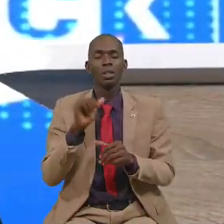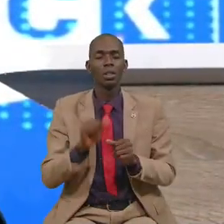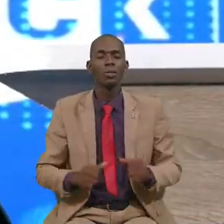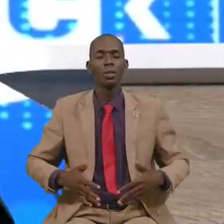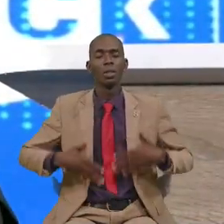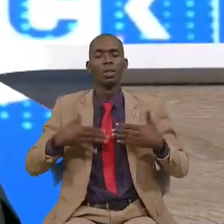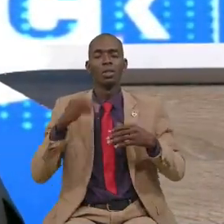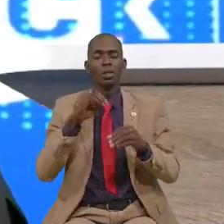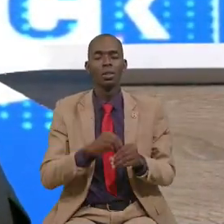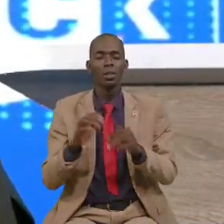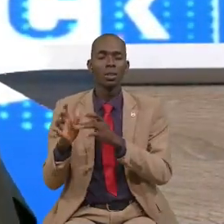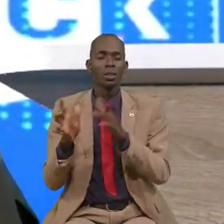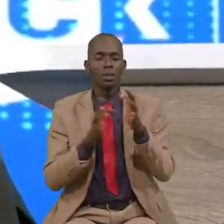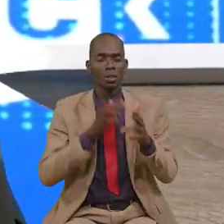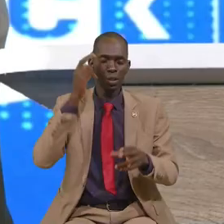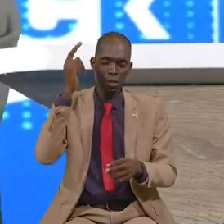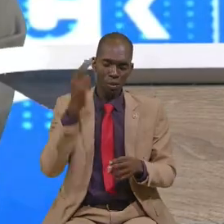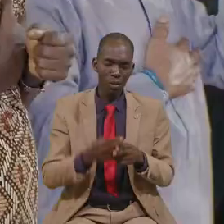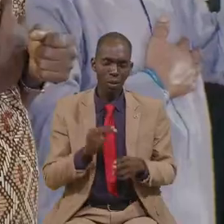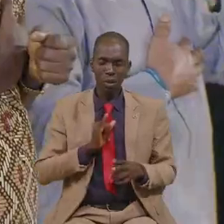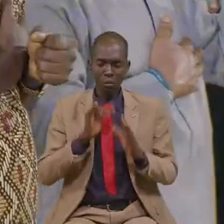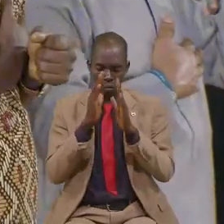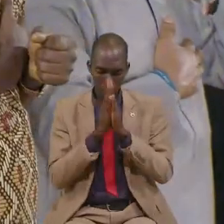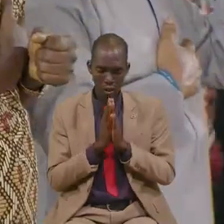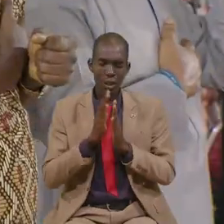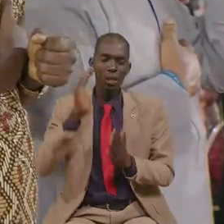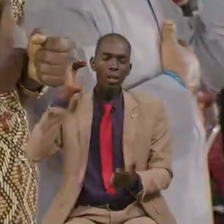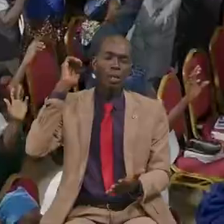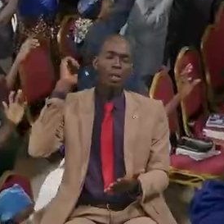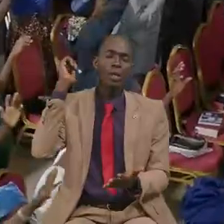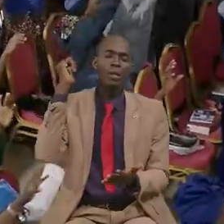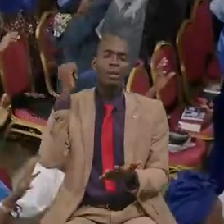Jesus' name I pray.